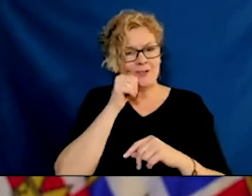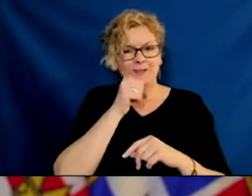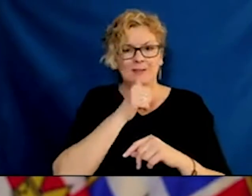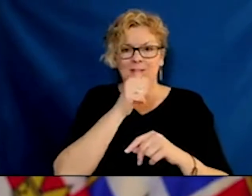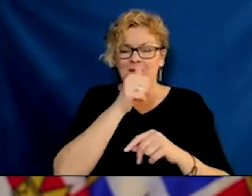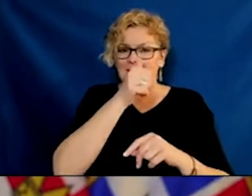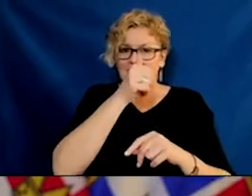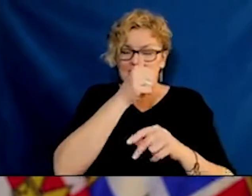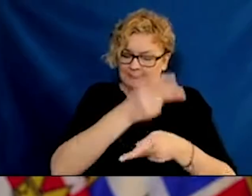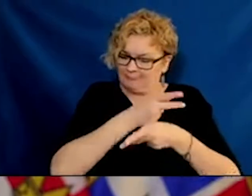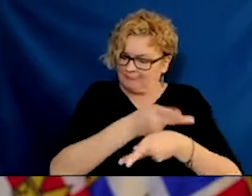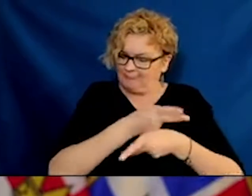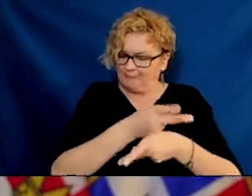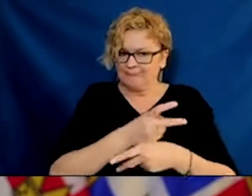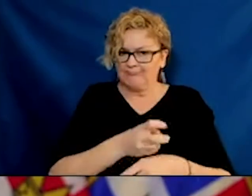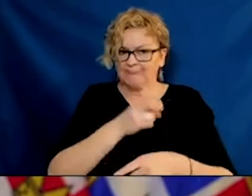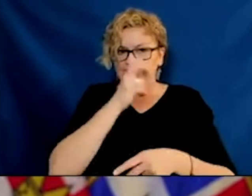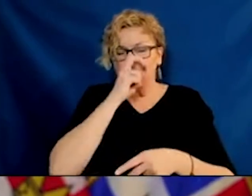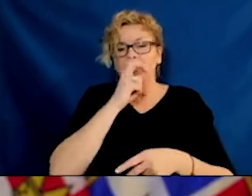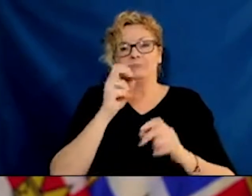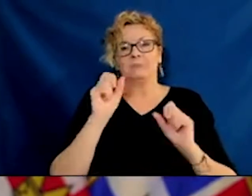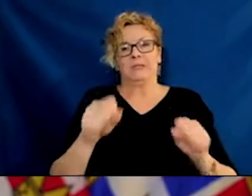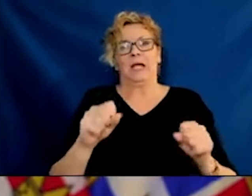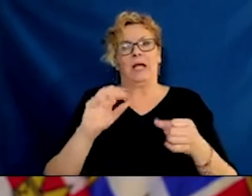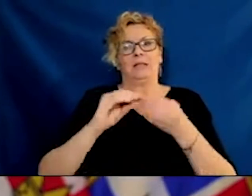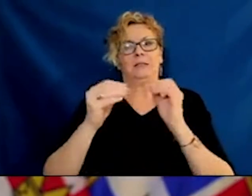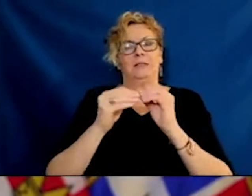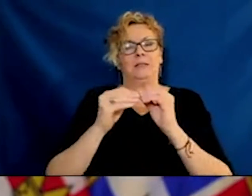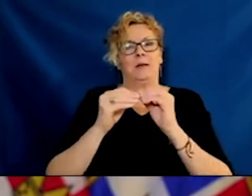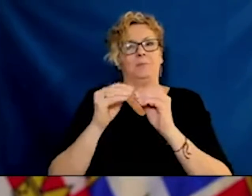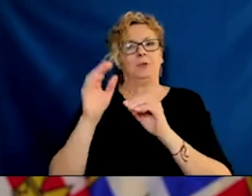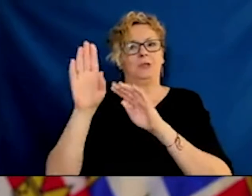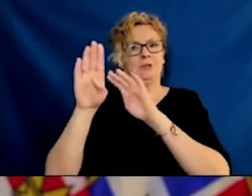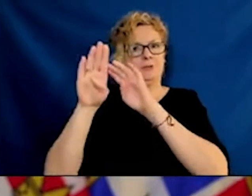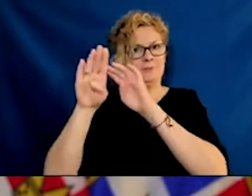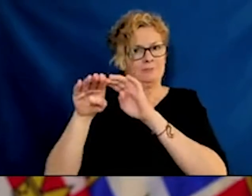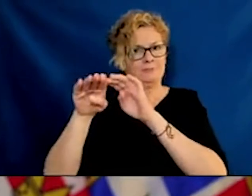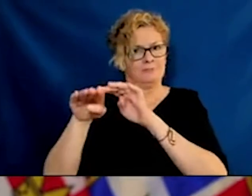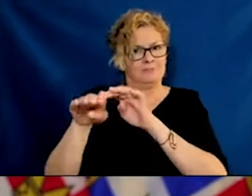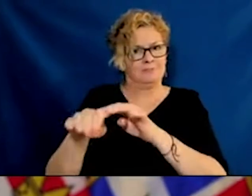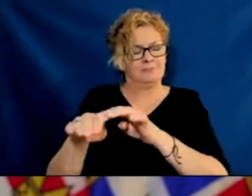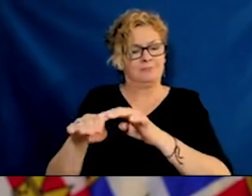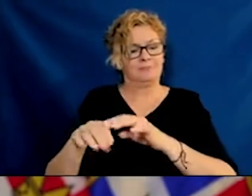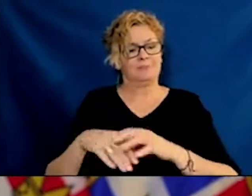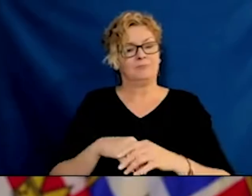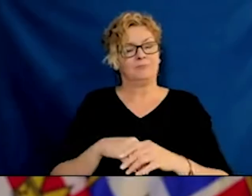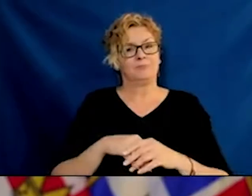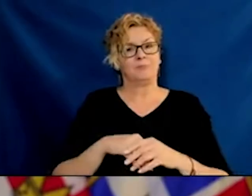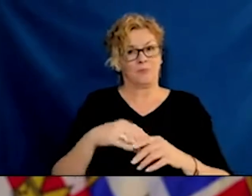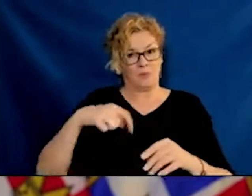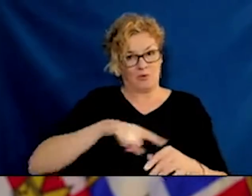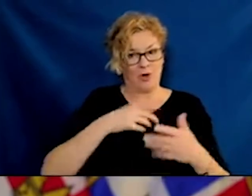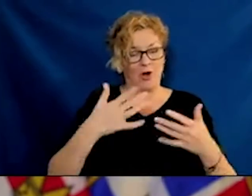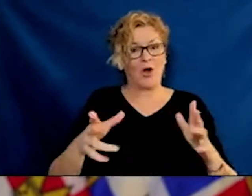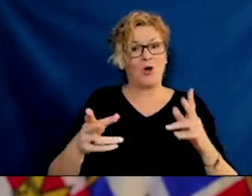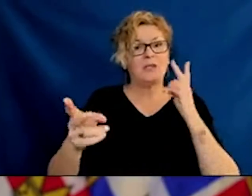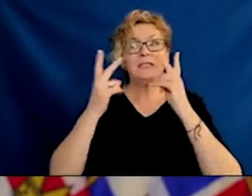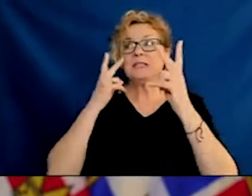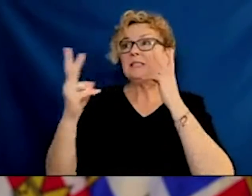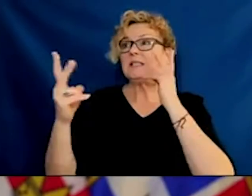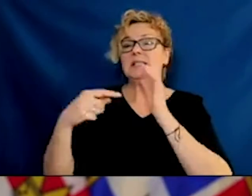ill. When we have lots of people infected, even young people become severely ill, end up in